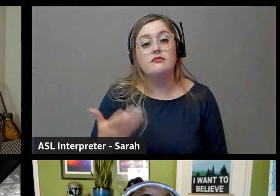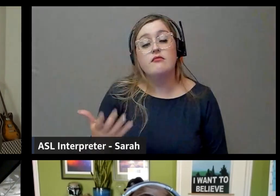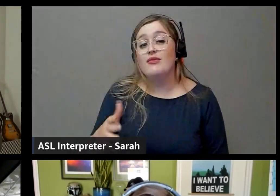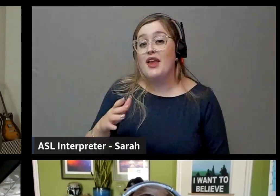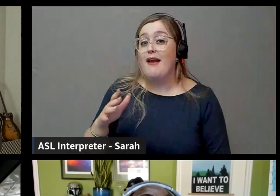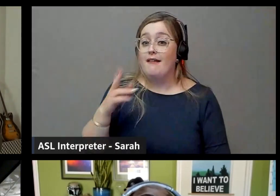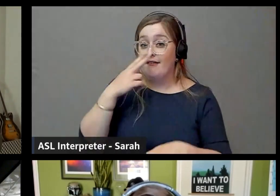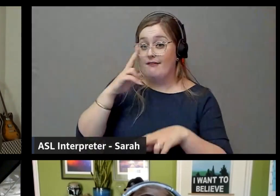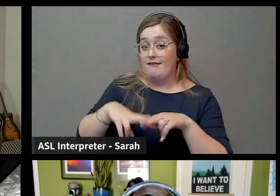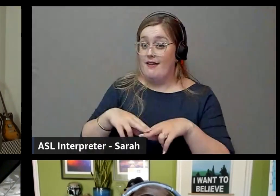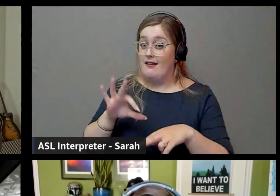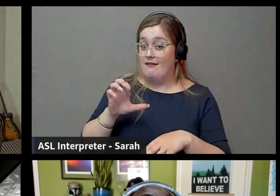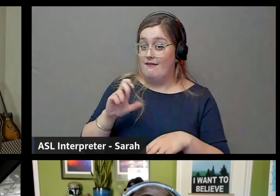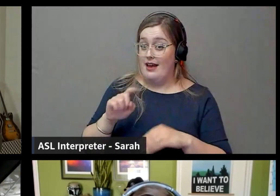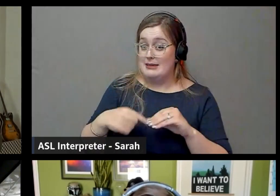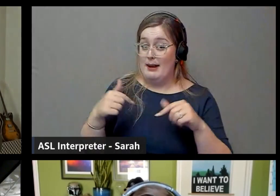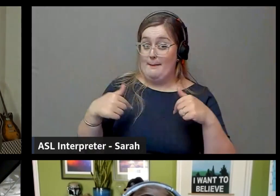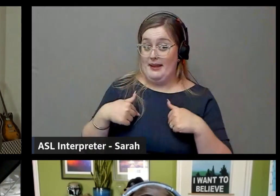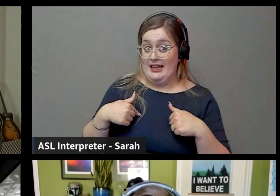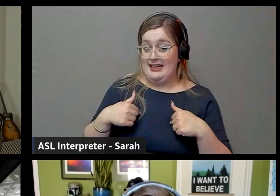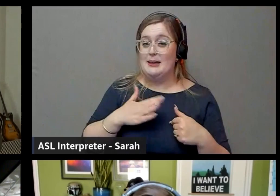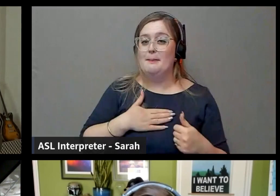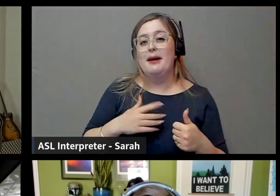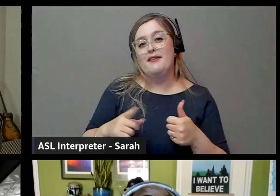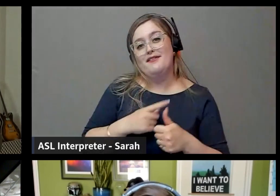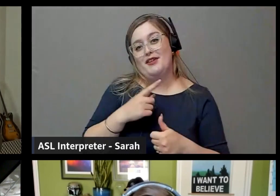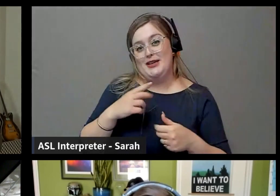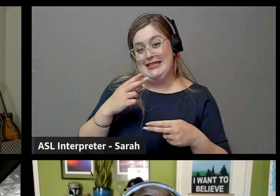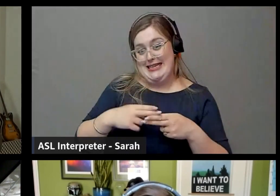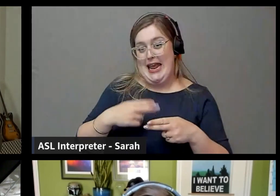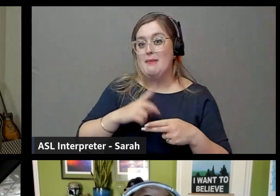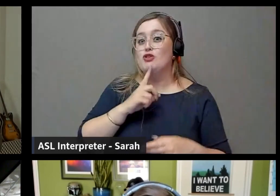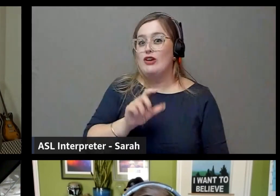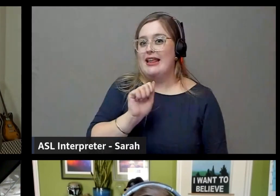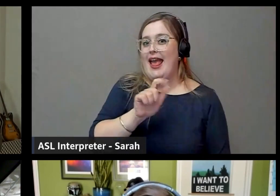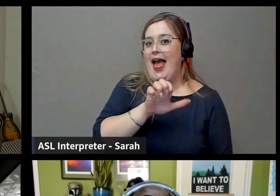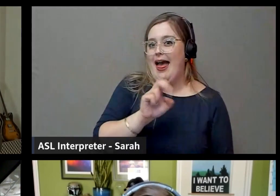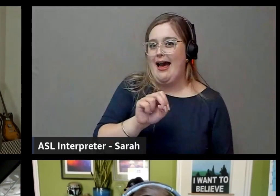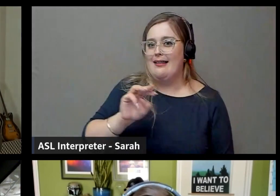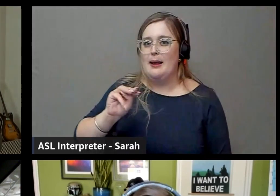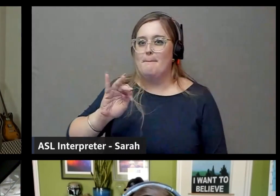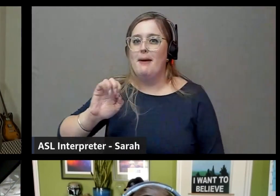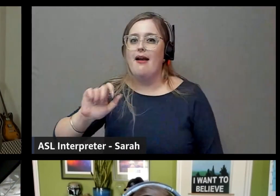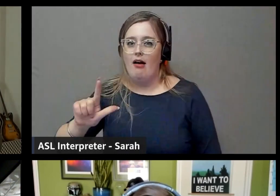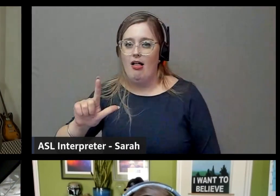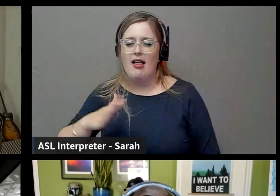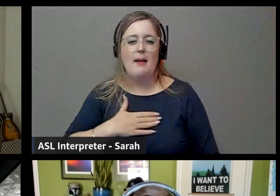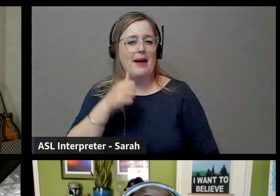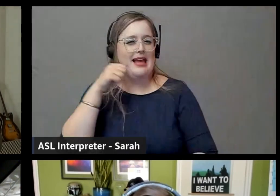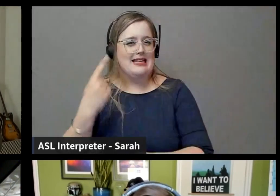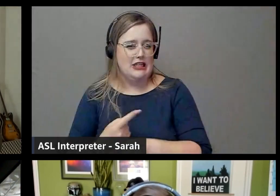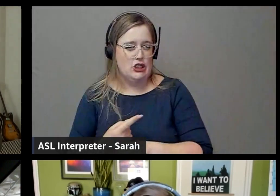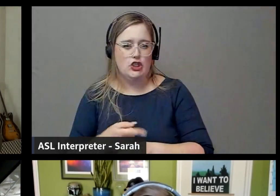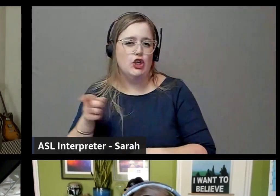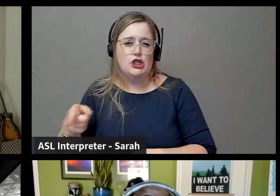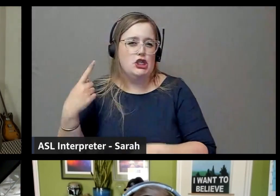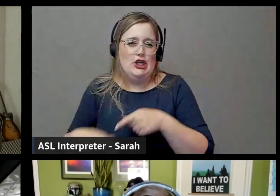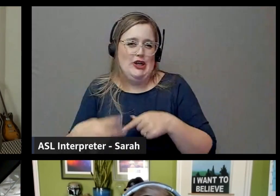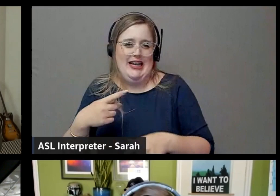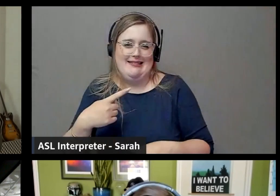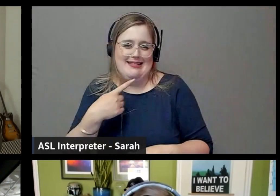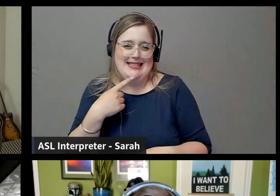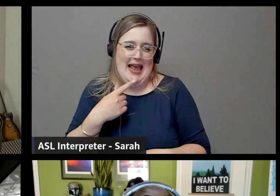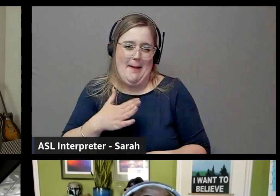full first name is Alan Michael, and my sister is way younger than I am, and she couldn't say my name as a